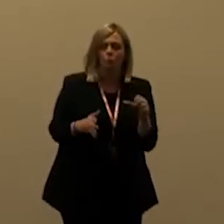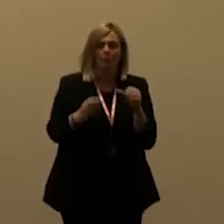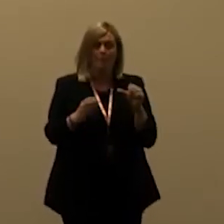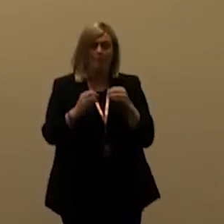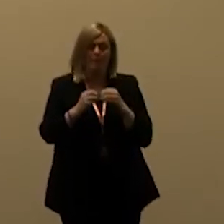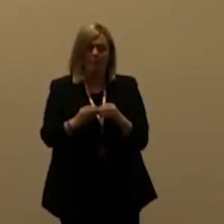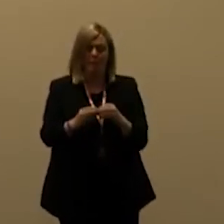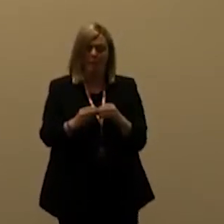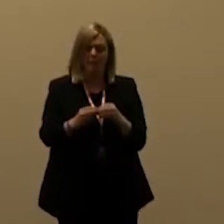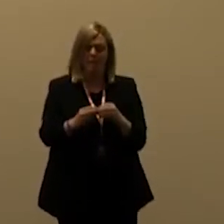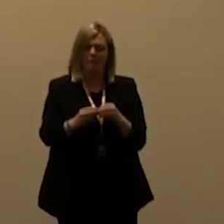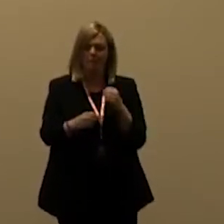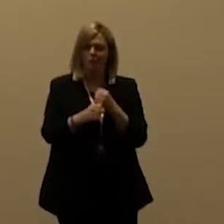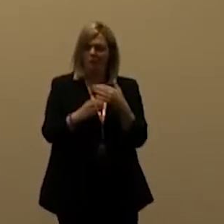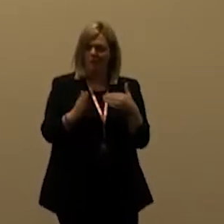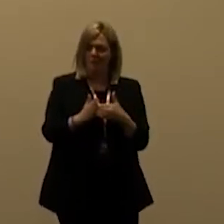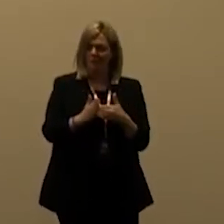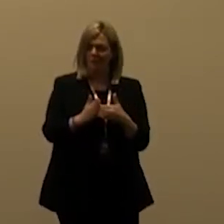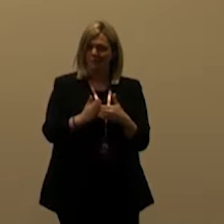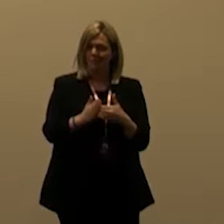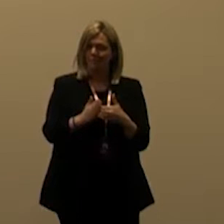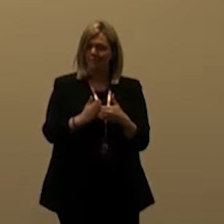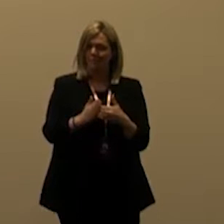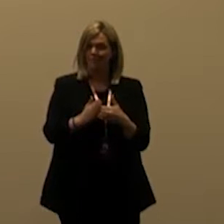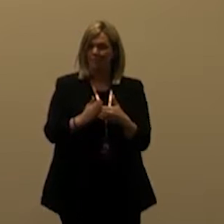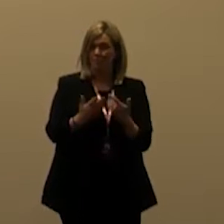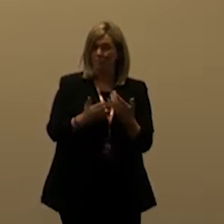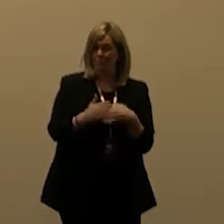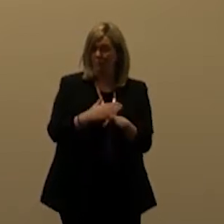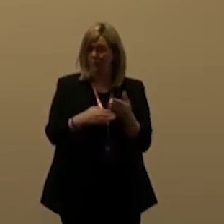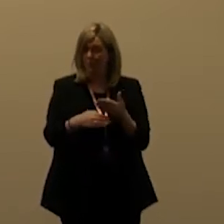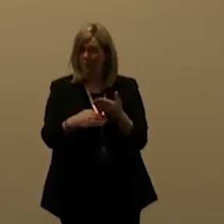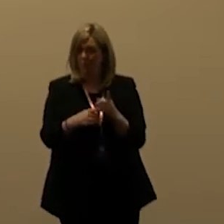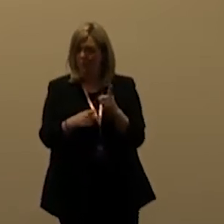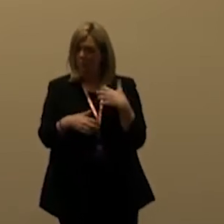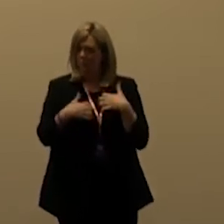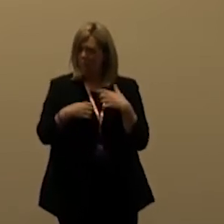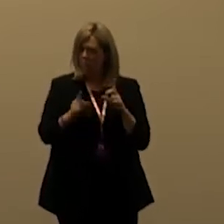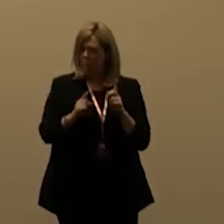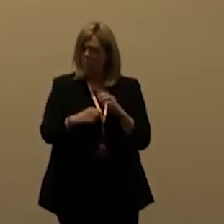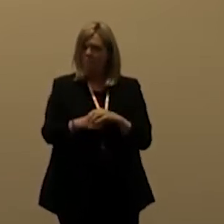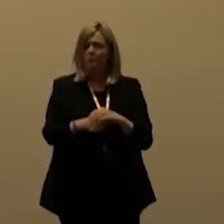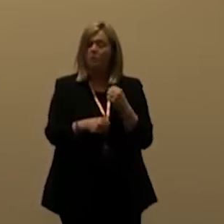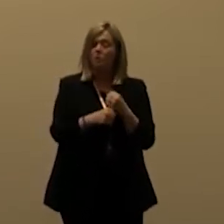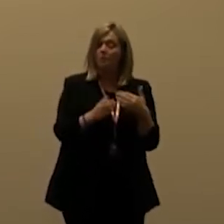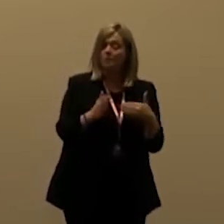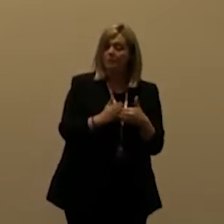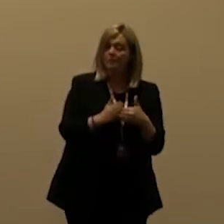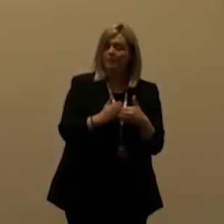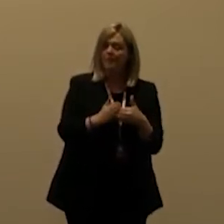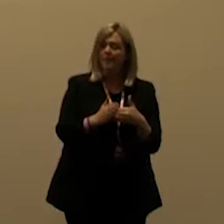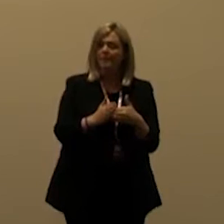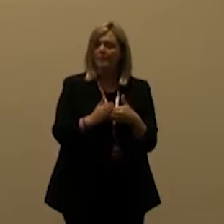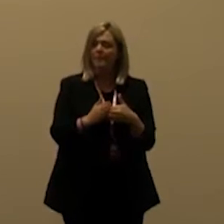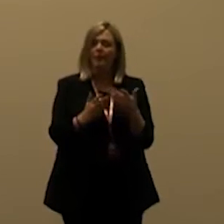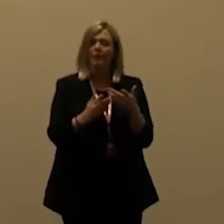Zoomers, Generation Z, and you're entering the workforce. What's fascinating is how Generation Z are choosing to